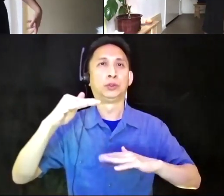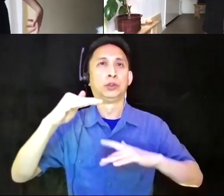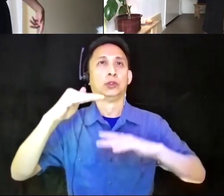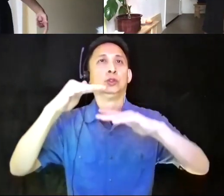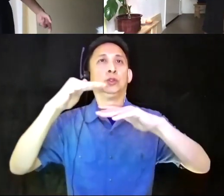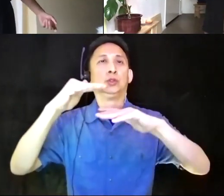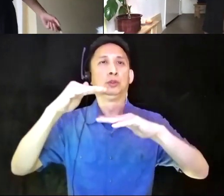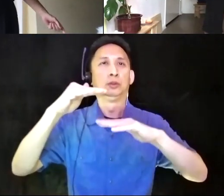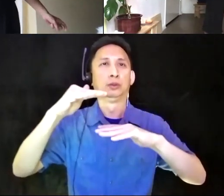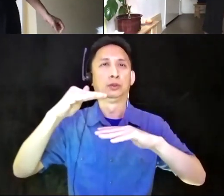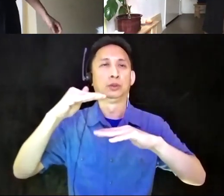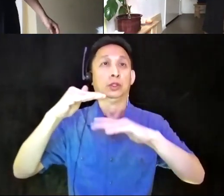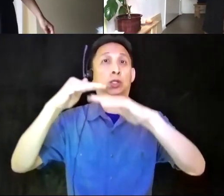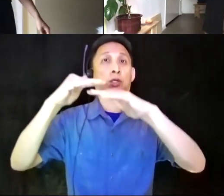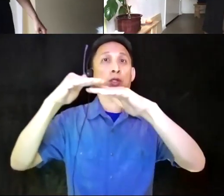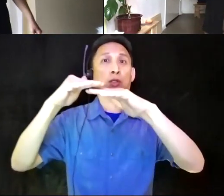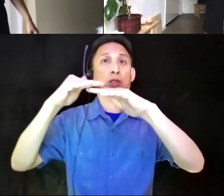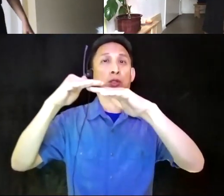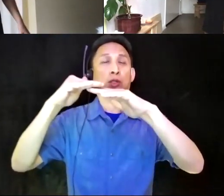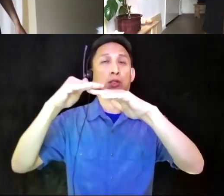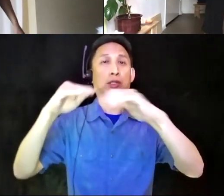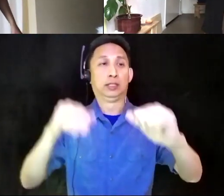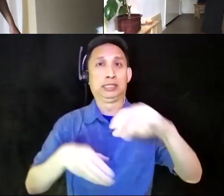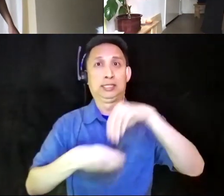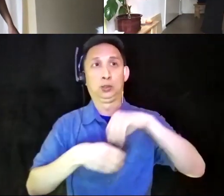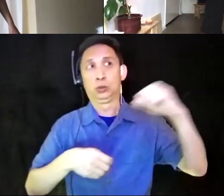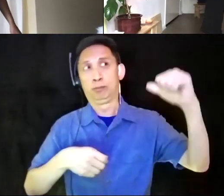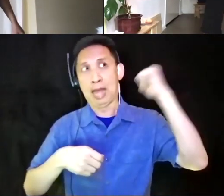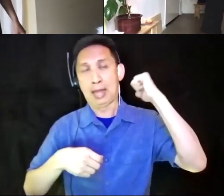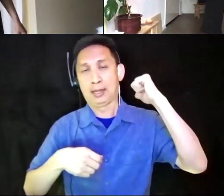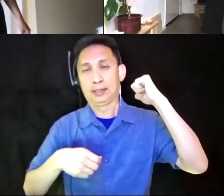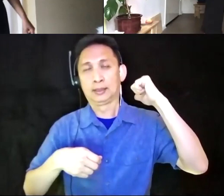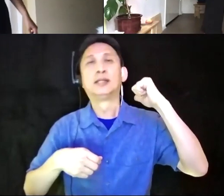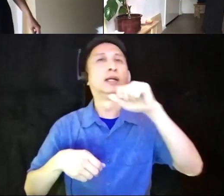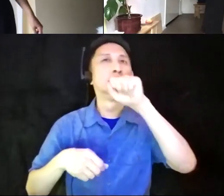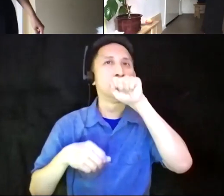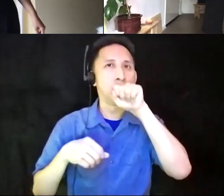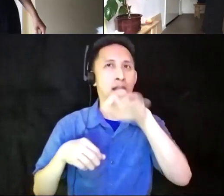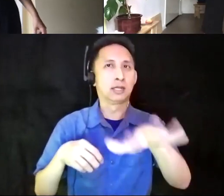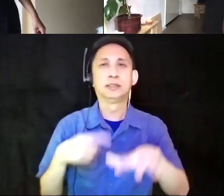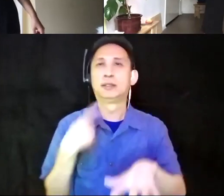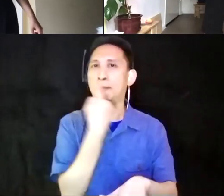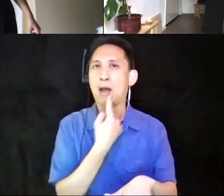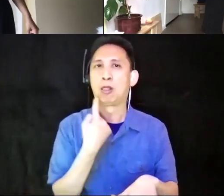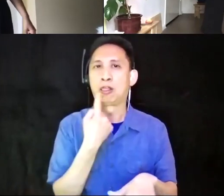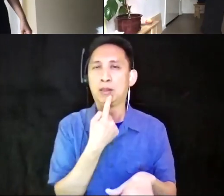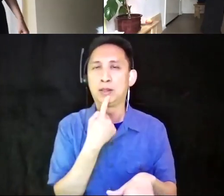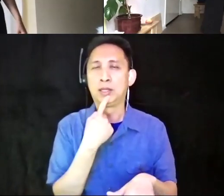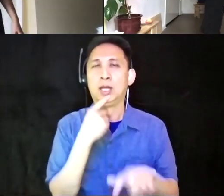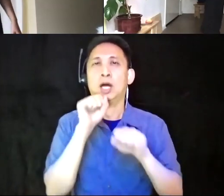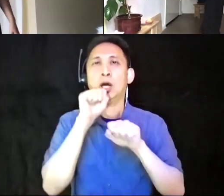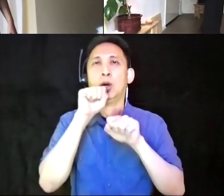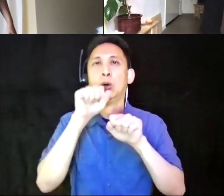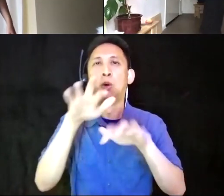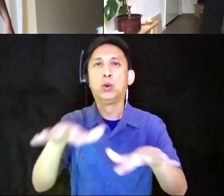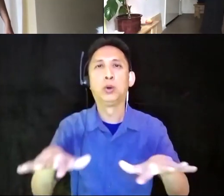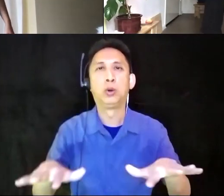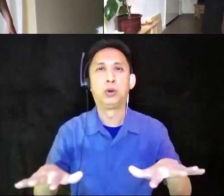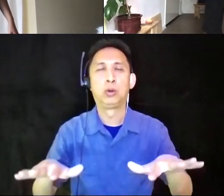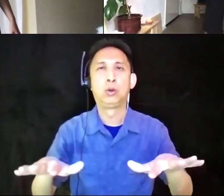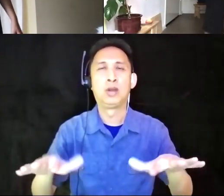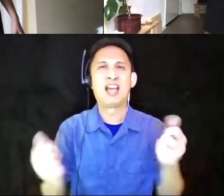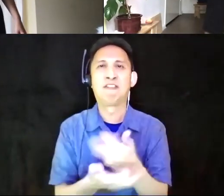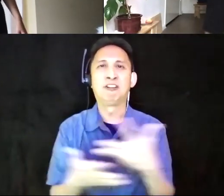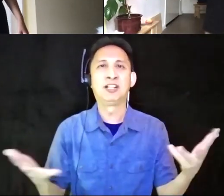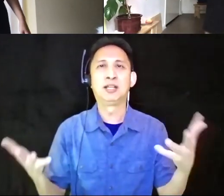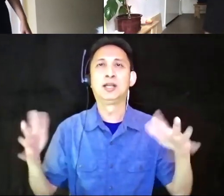into the upper back. We exhale through the mouth, we release the belly and the energy descends back down